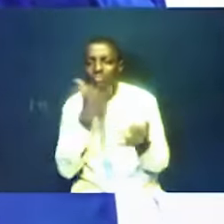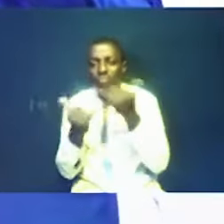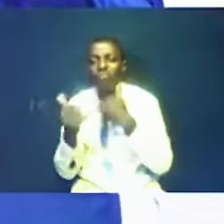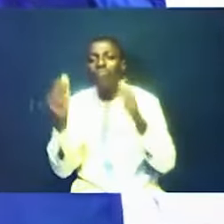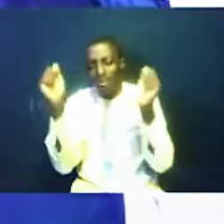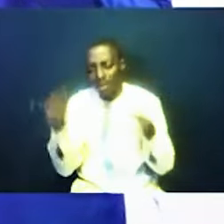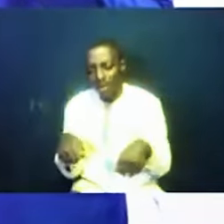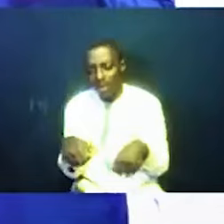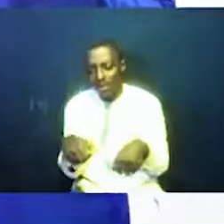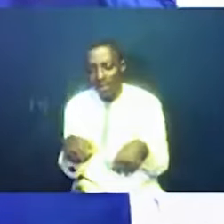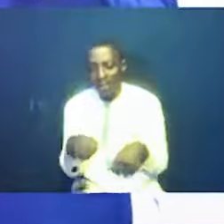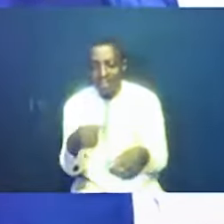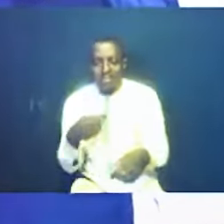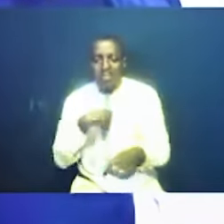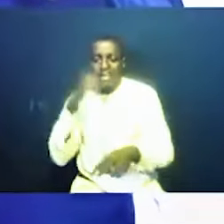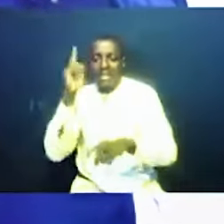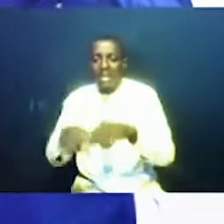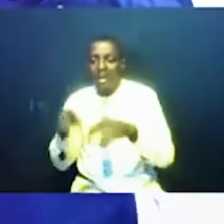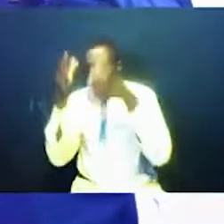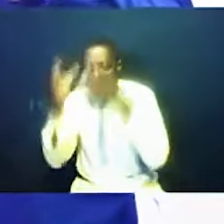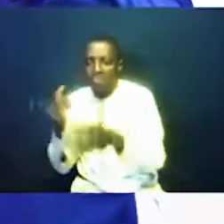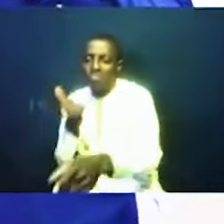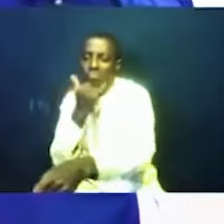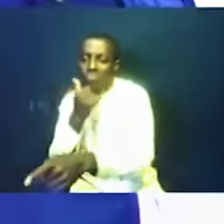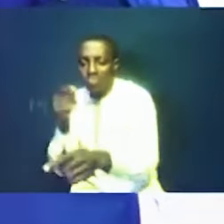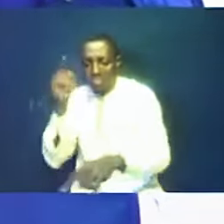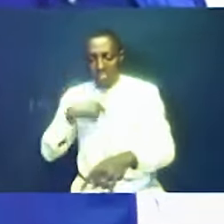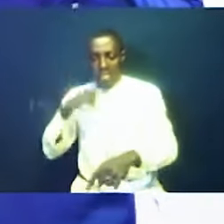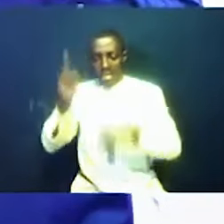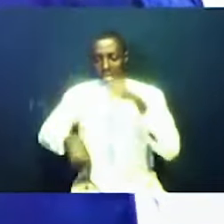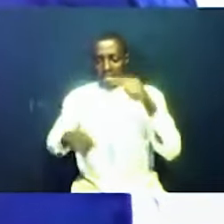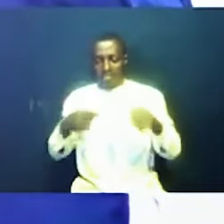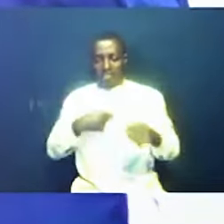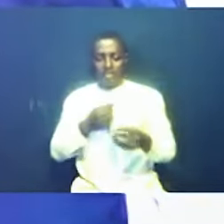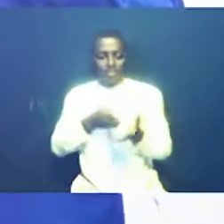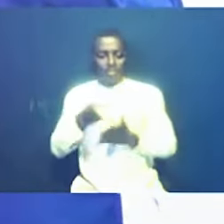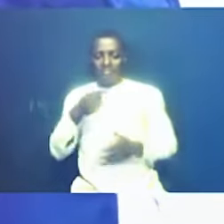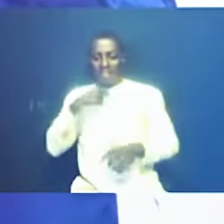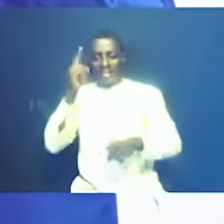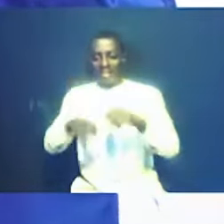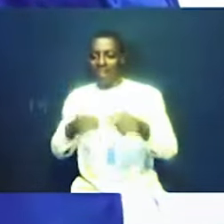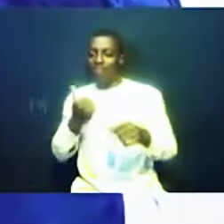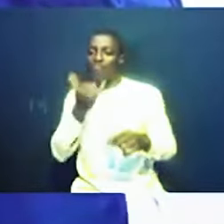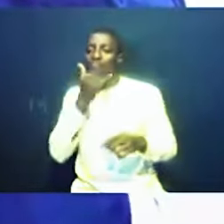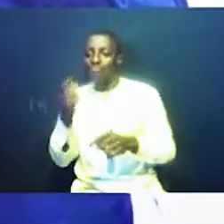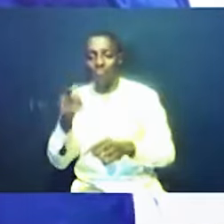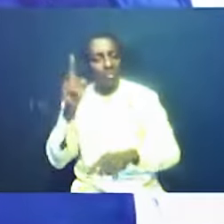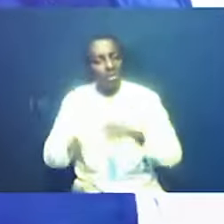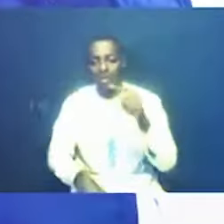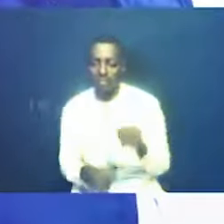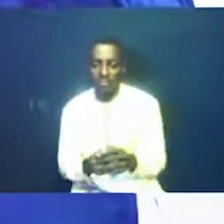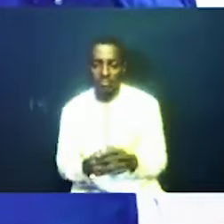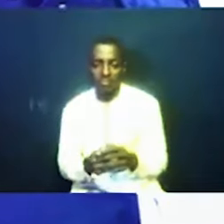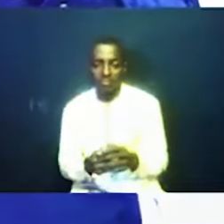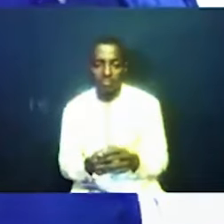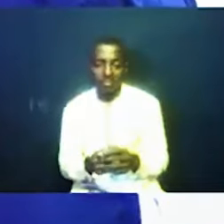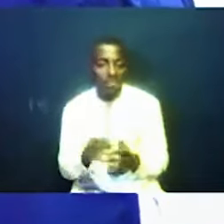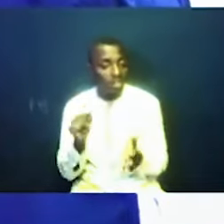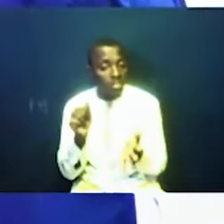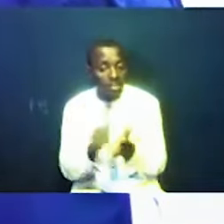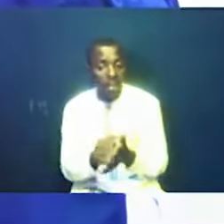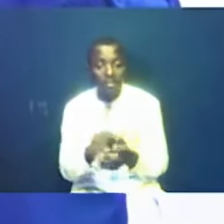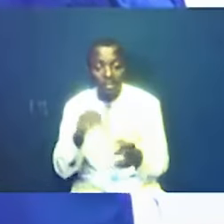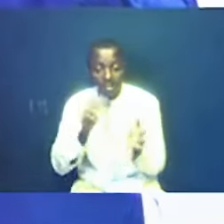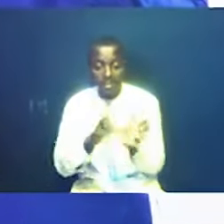will never offend anyone. It is a fact. We